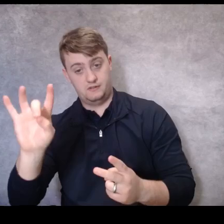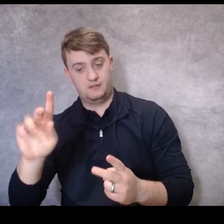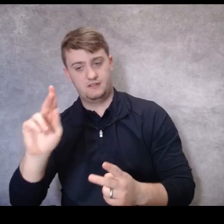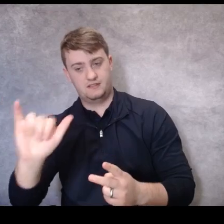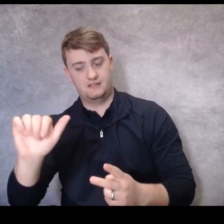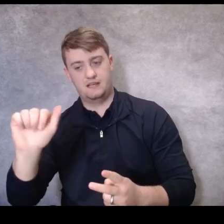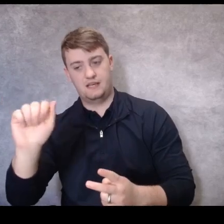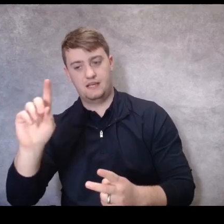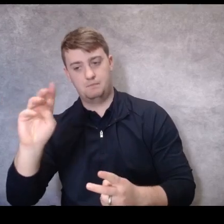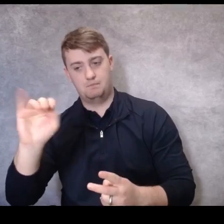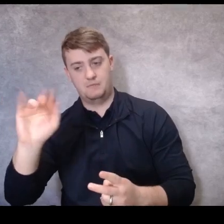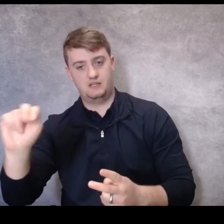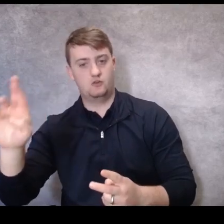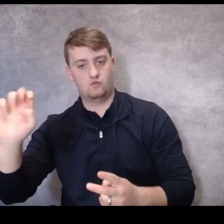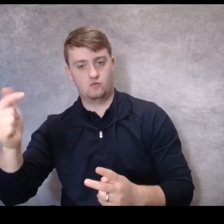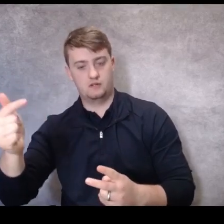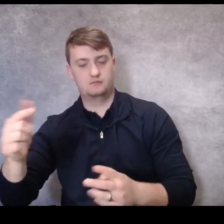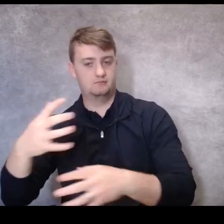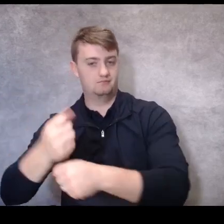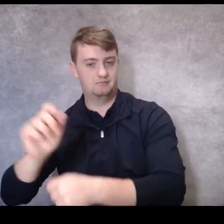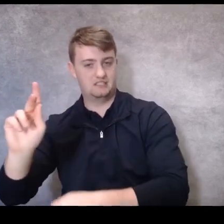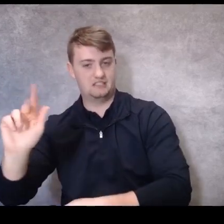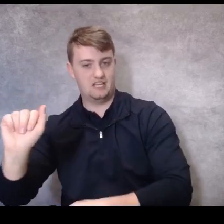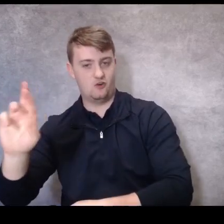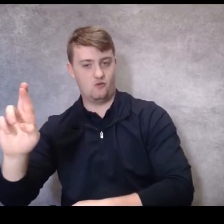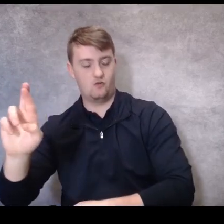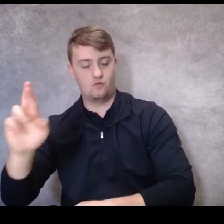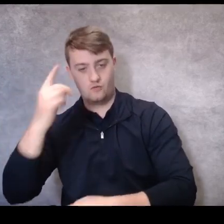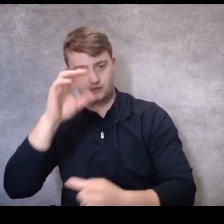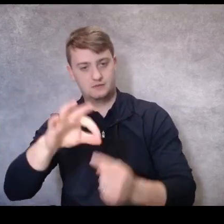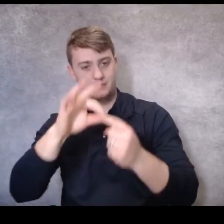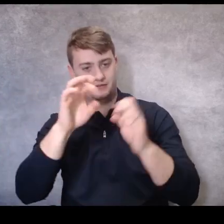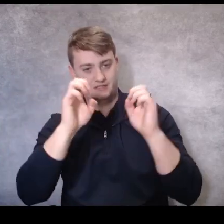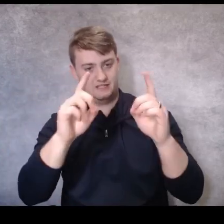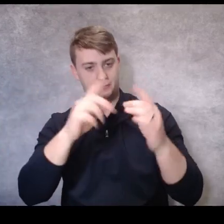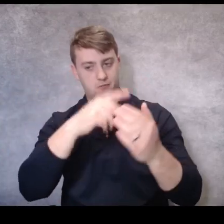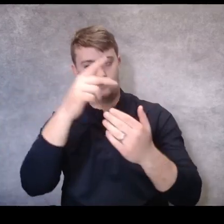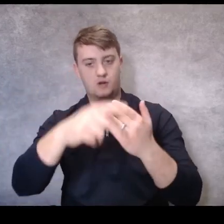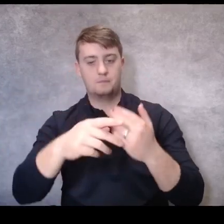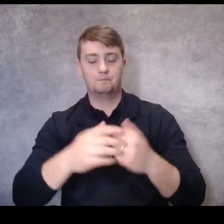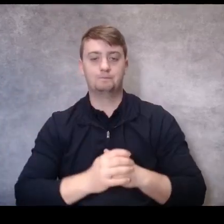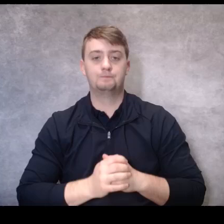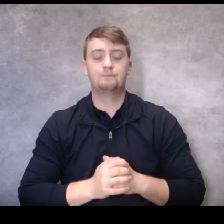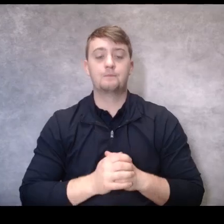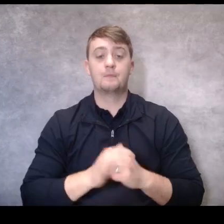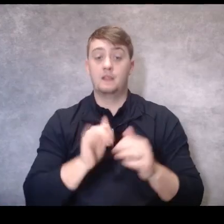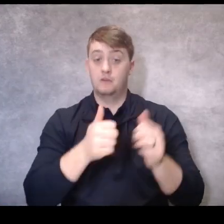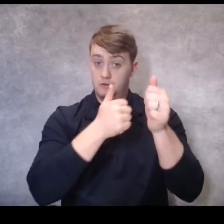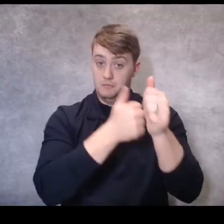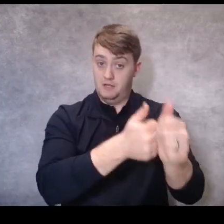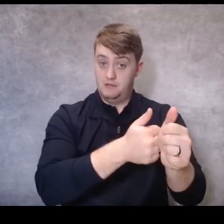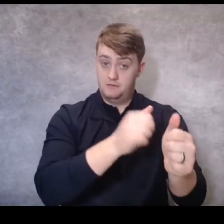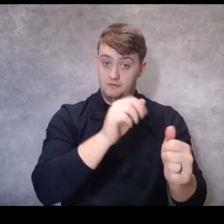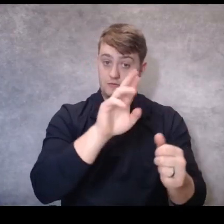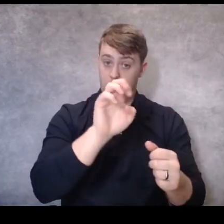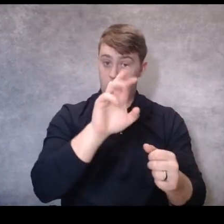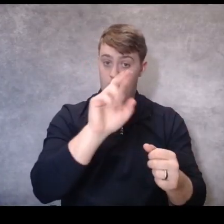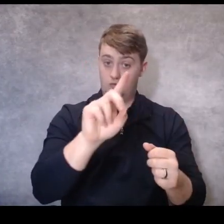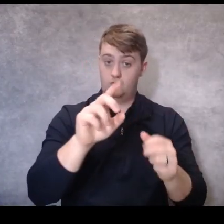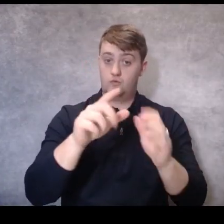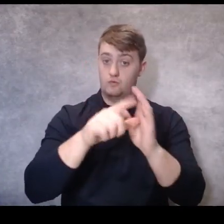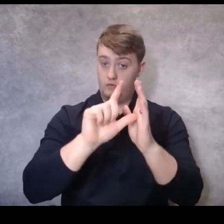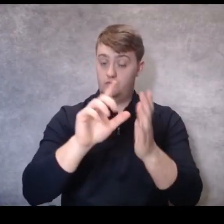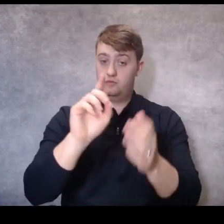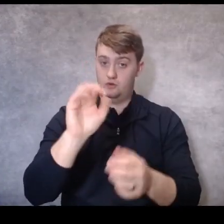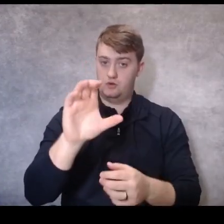2008 Kentucky Administrative Regulations, or KARs, for special education programs. The Compliance Record Review